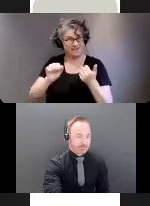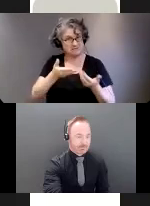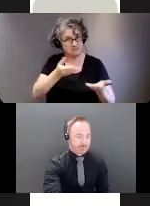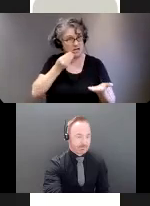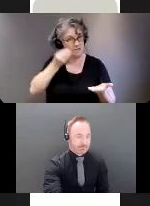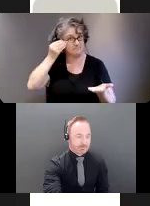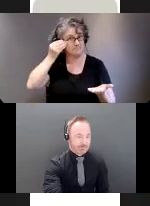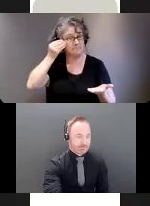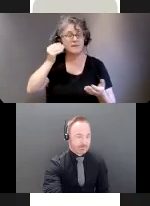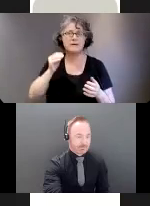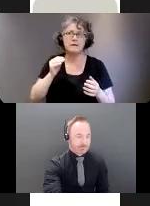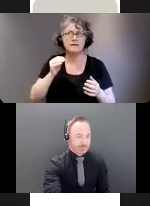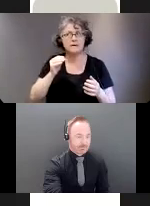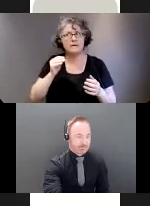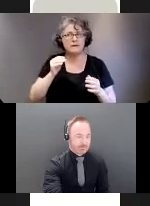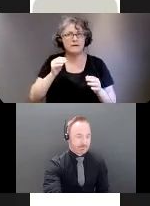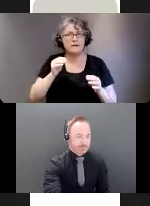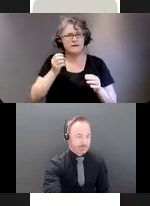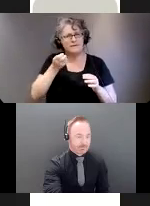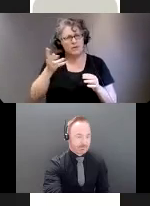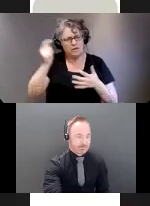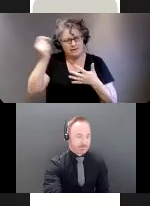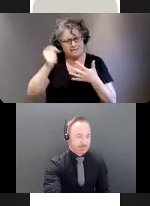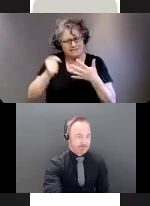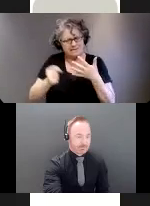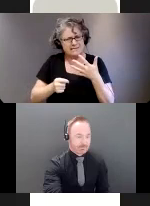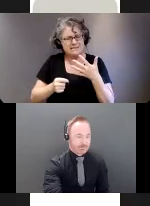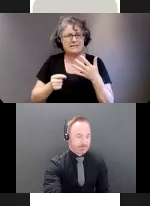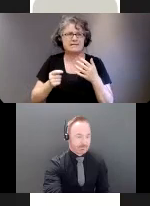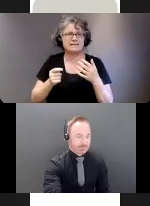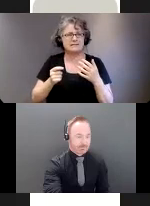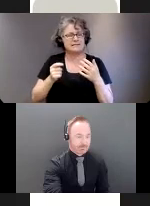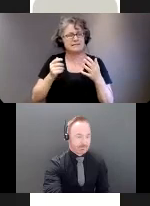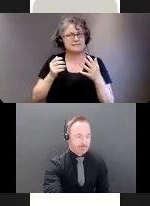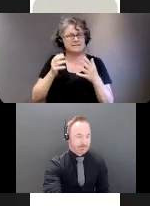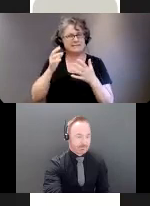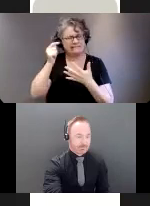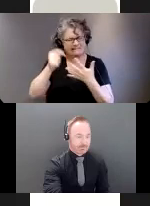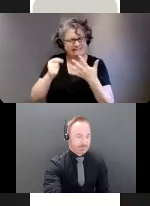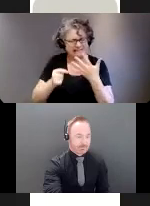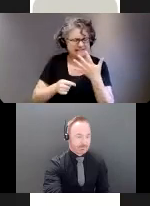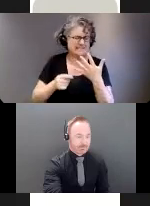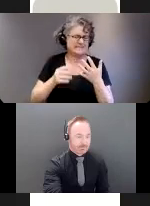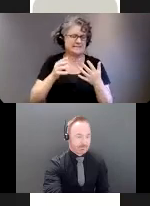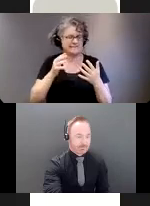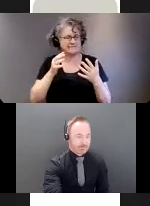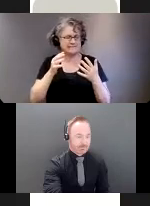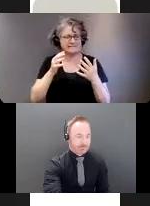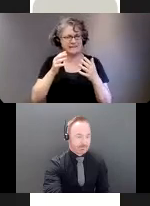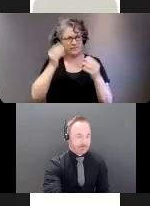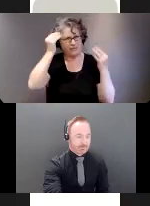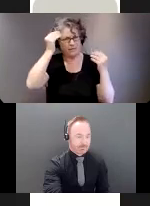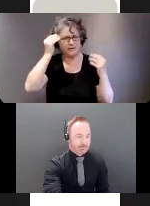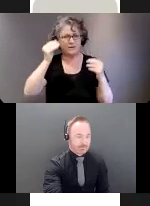few different pieces to consider in there. Somebody's noted, the word bullying might